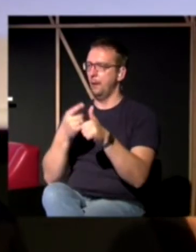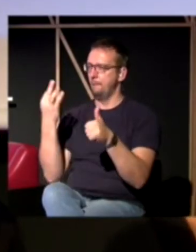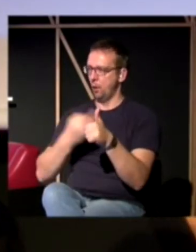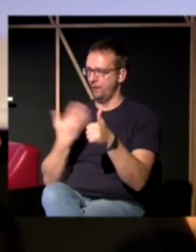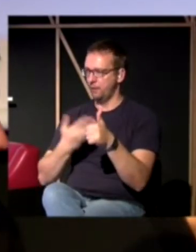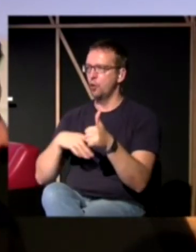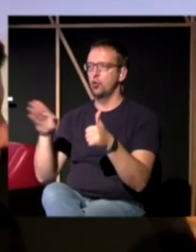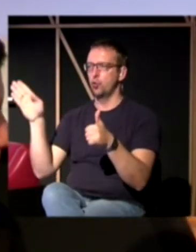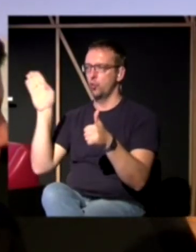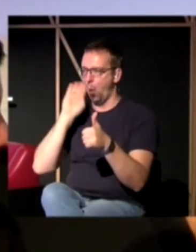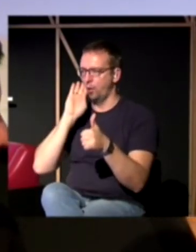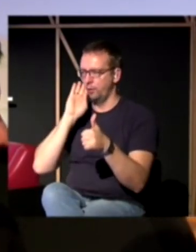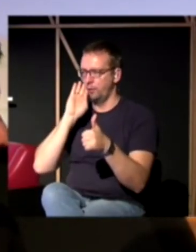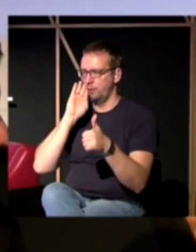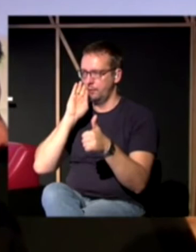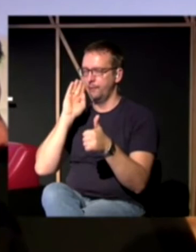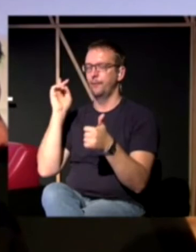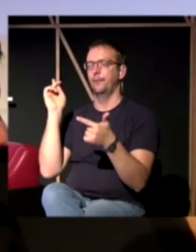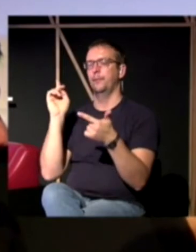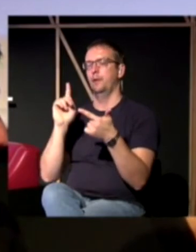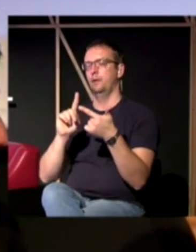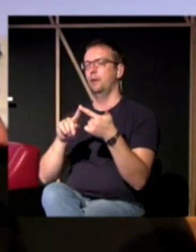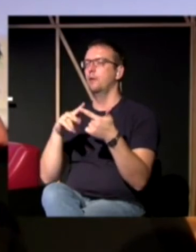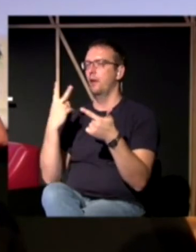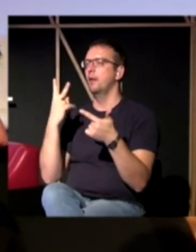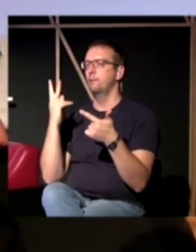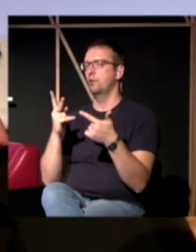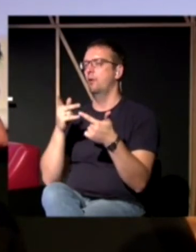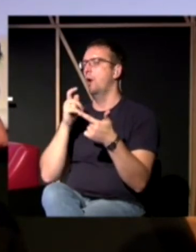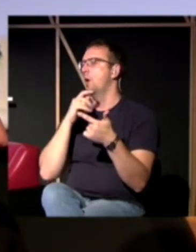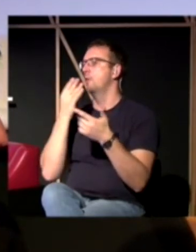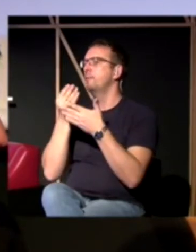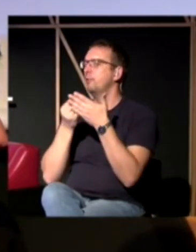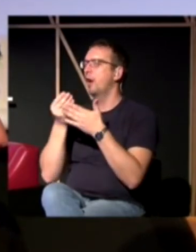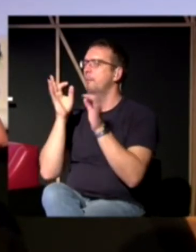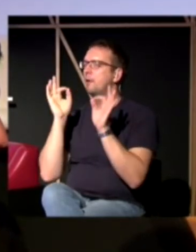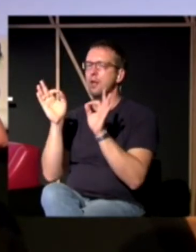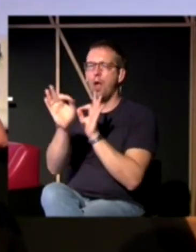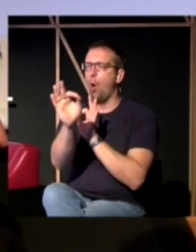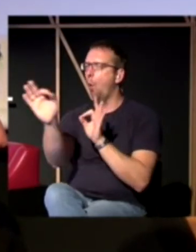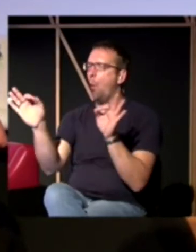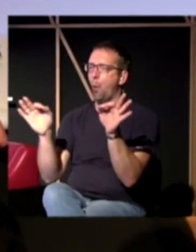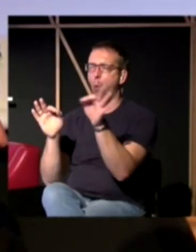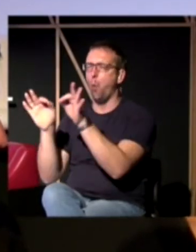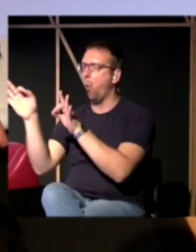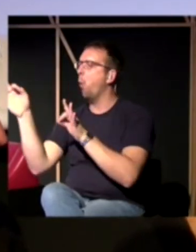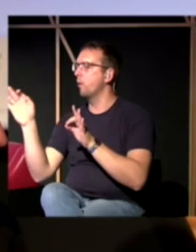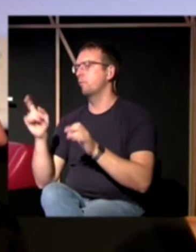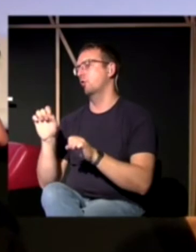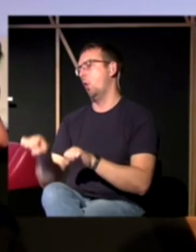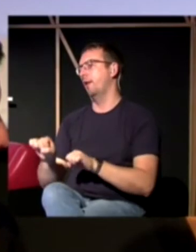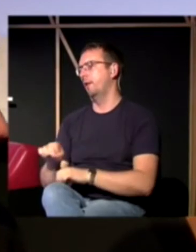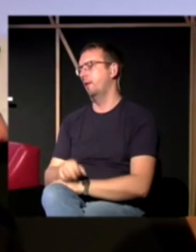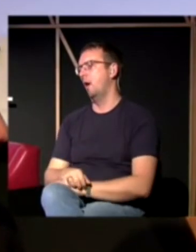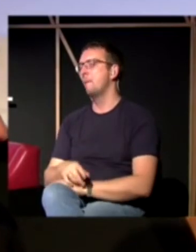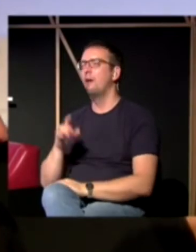managers and event organizers. As for me, if visually impaired people could make some